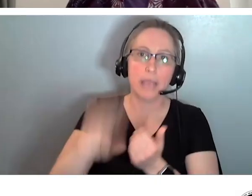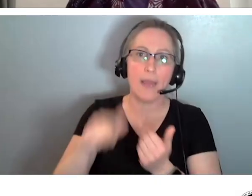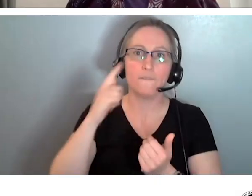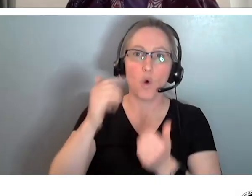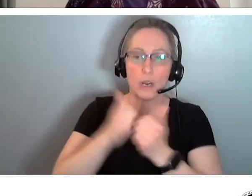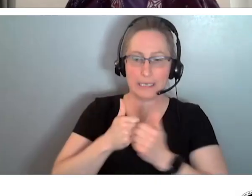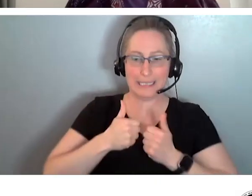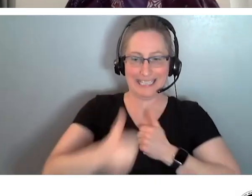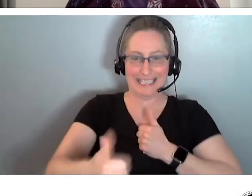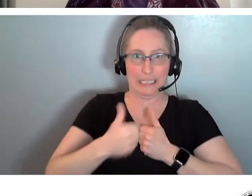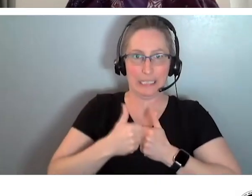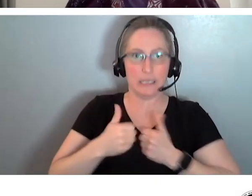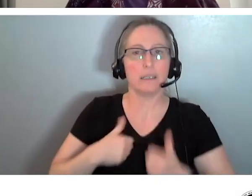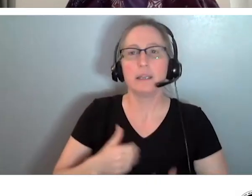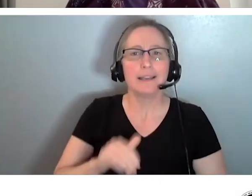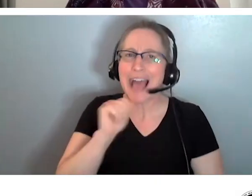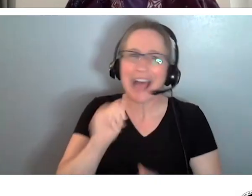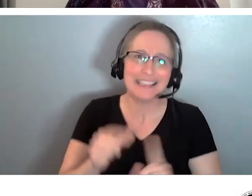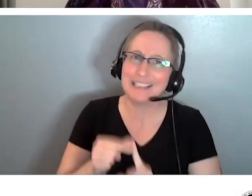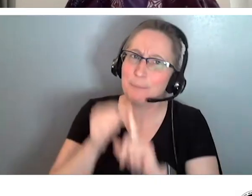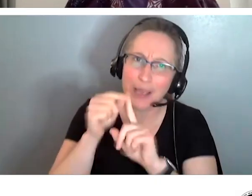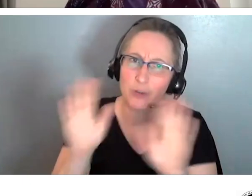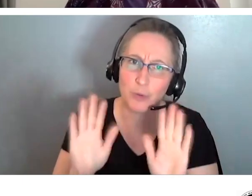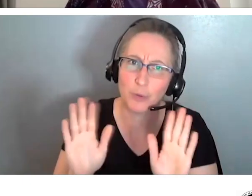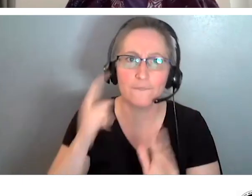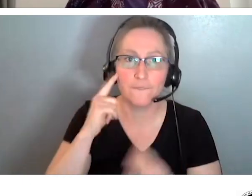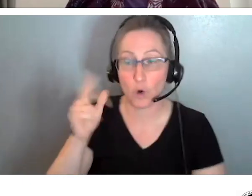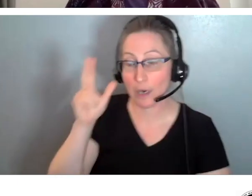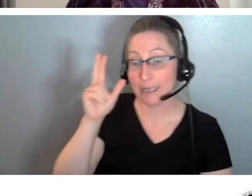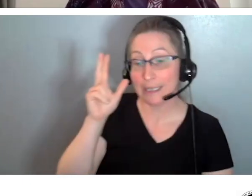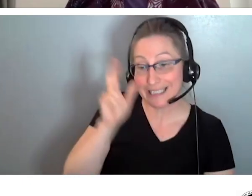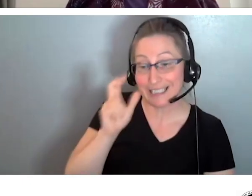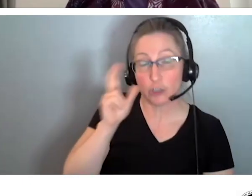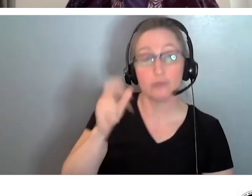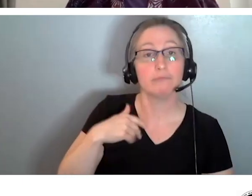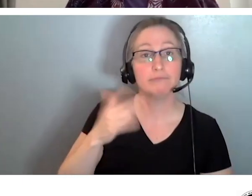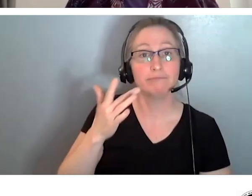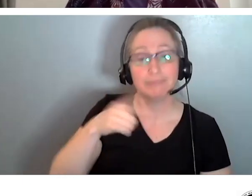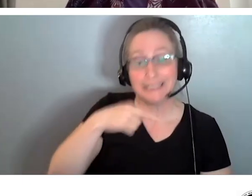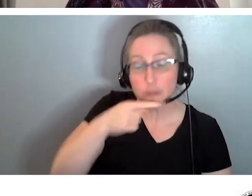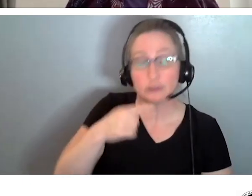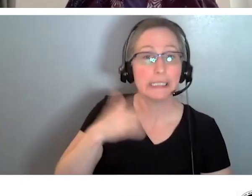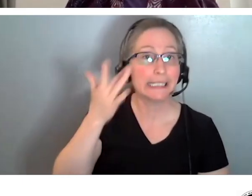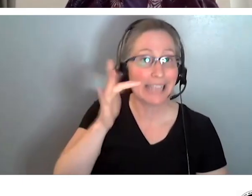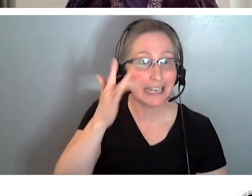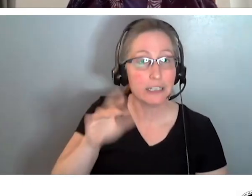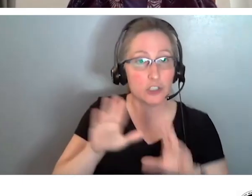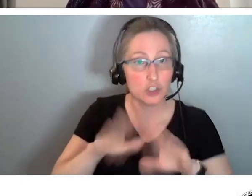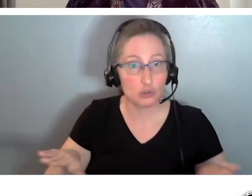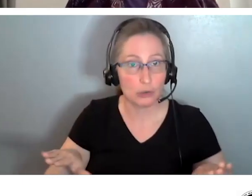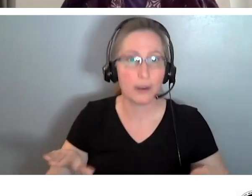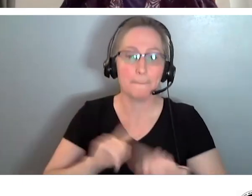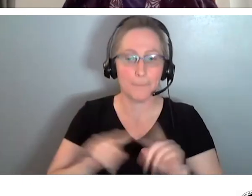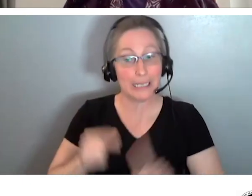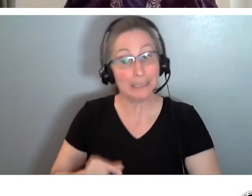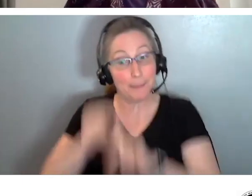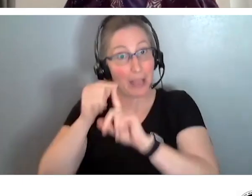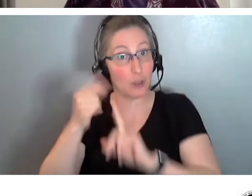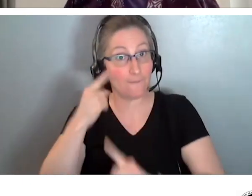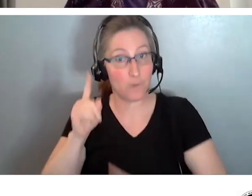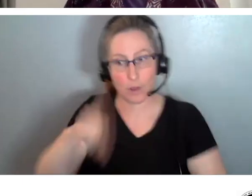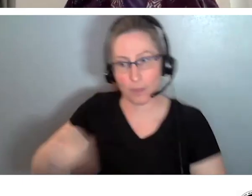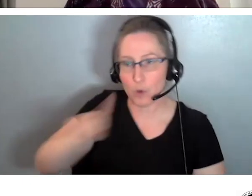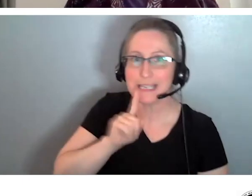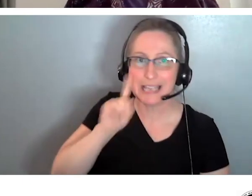of distancing. It isn't all that special in hearing sighted children, but it's something very special and